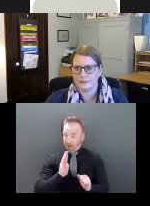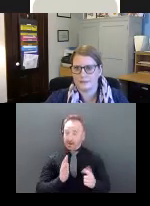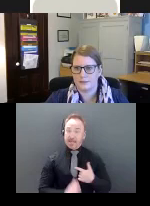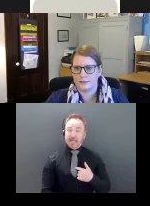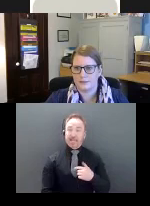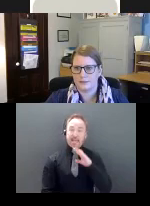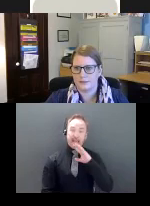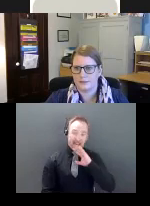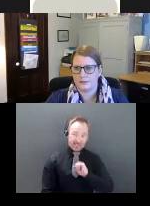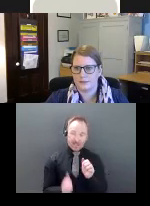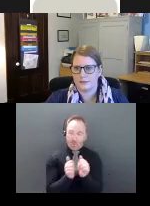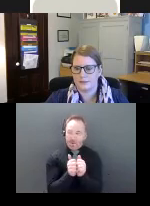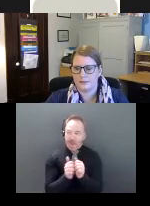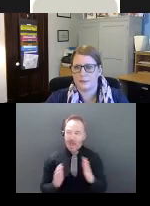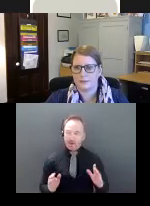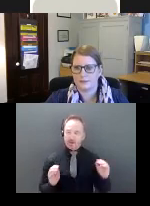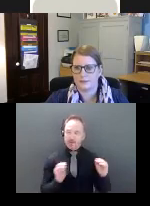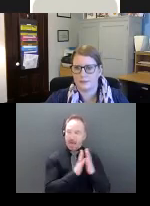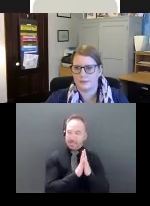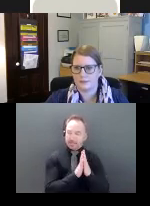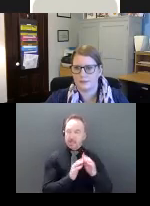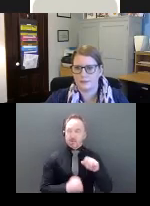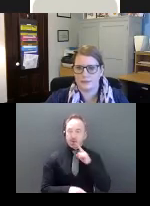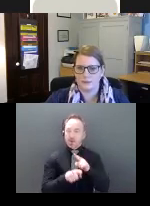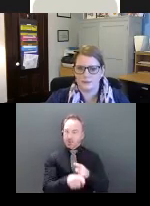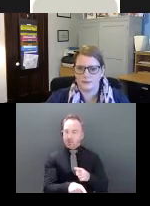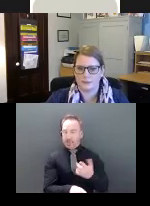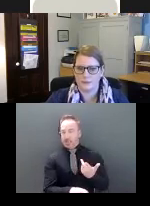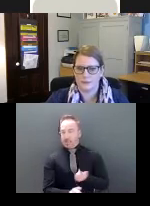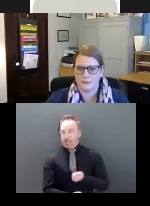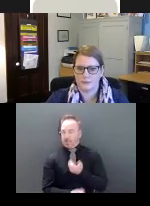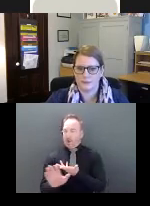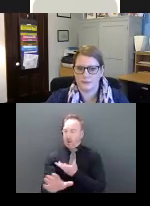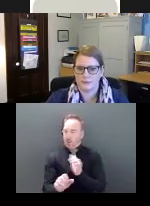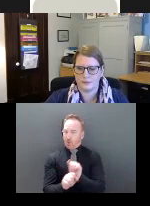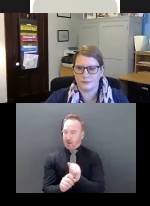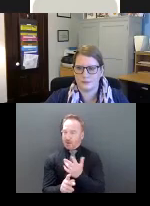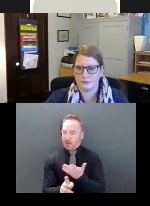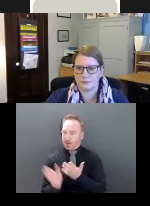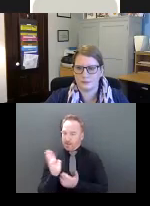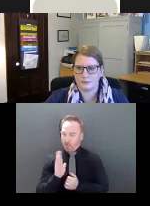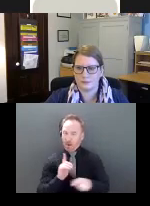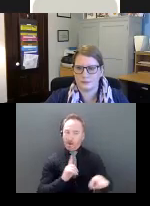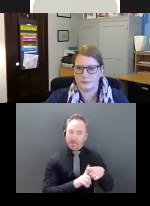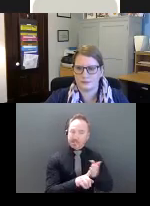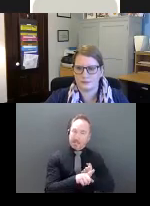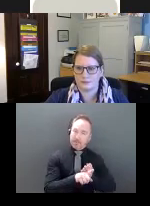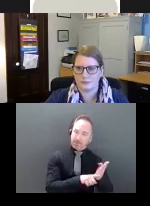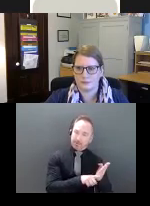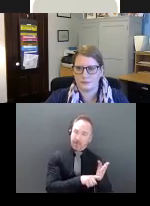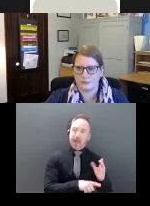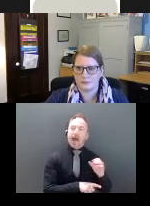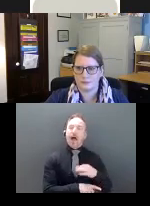share her past work as well as the current work they're doing on the femicide of women in Ontario as